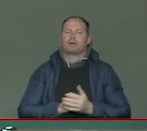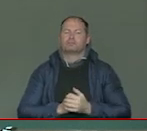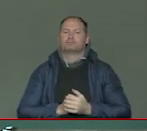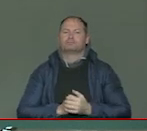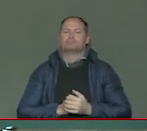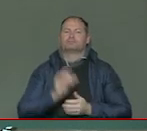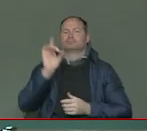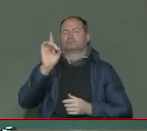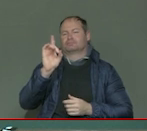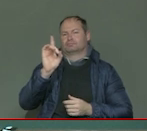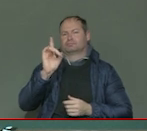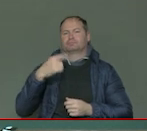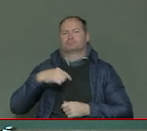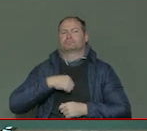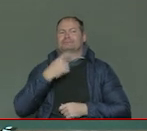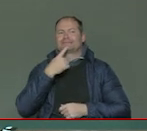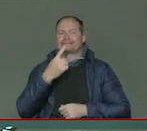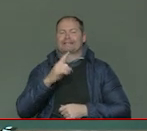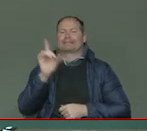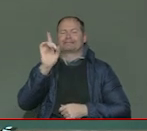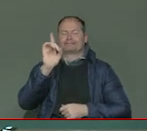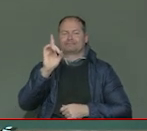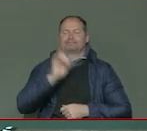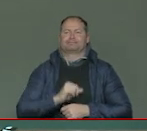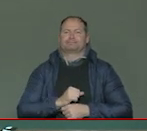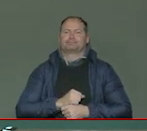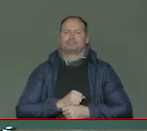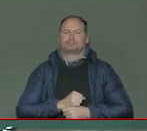Debit. All right, we will say debit.